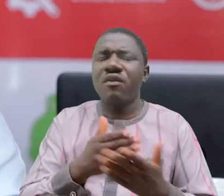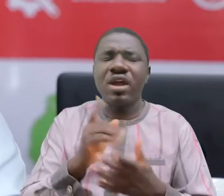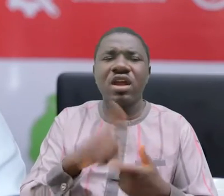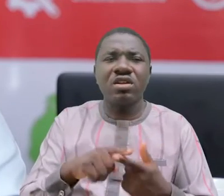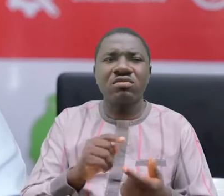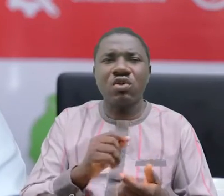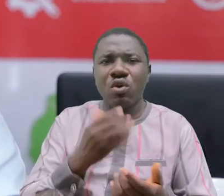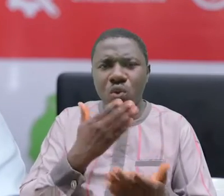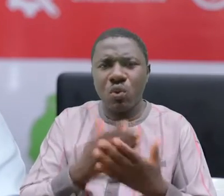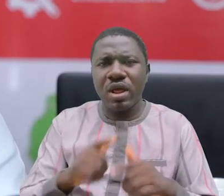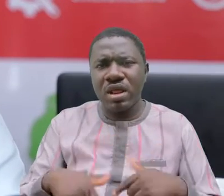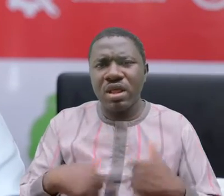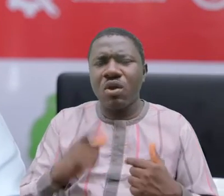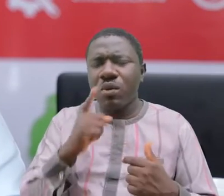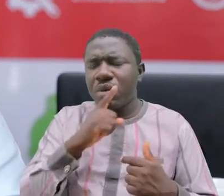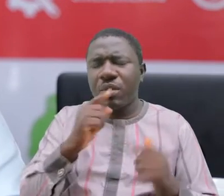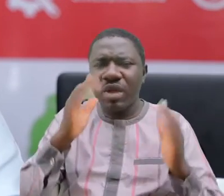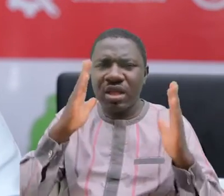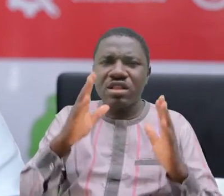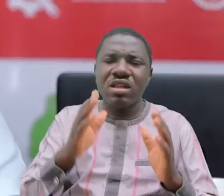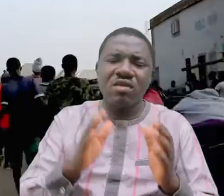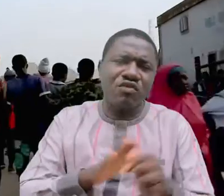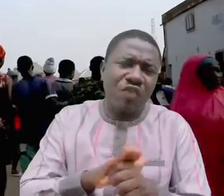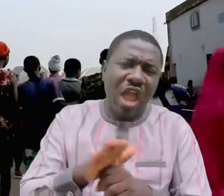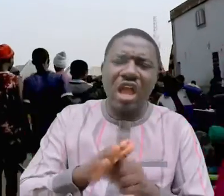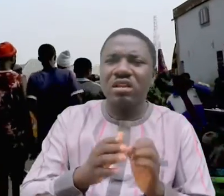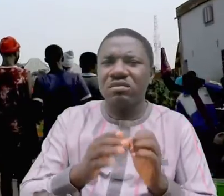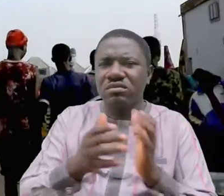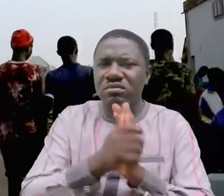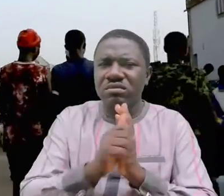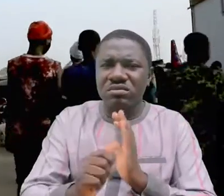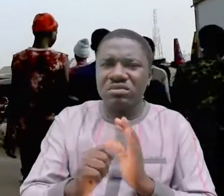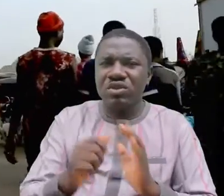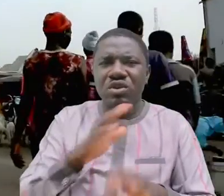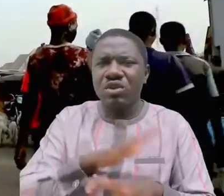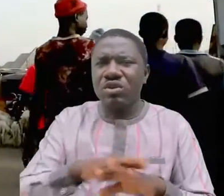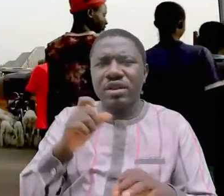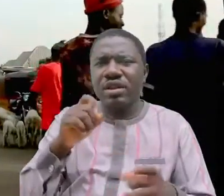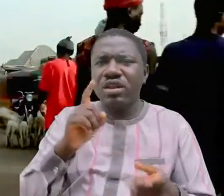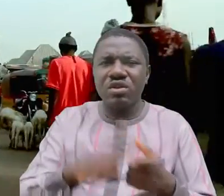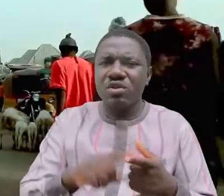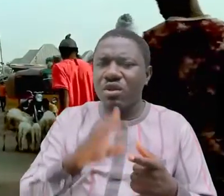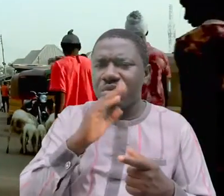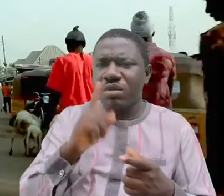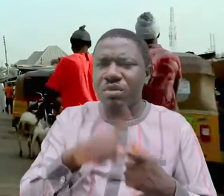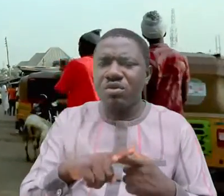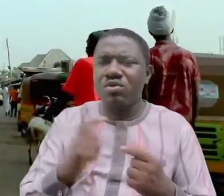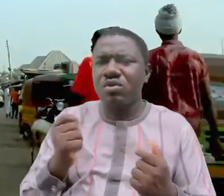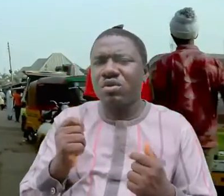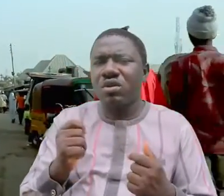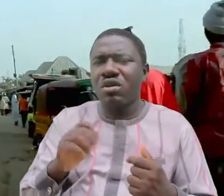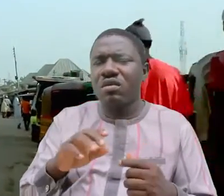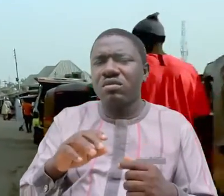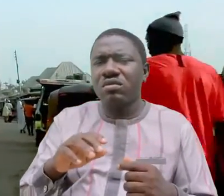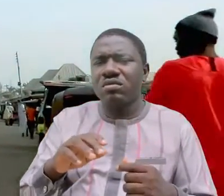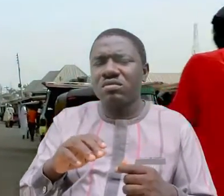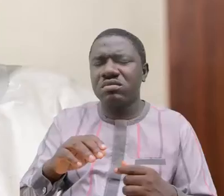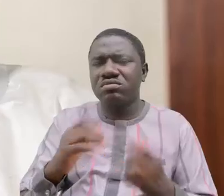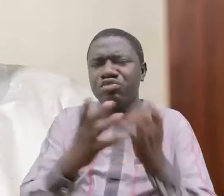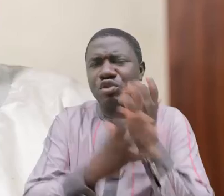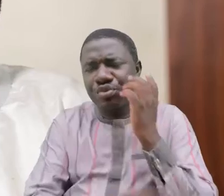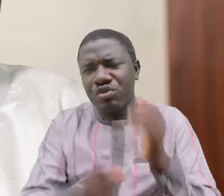People can eat, they can attain their full potential. They don't have to bankrupt themselves if they fall ill. So